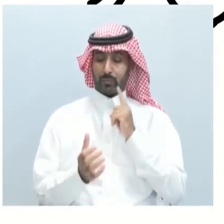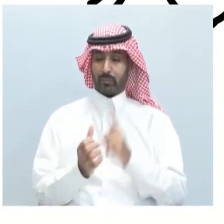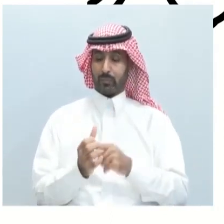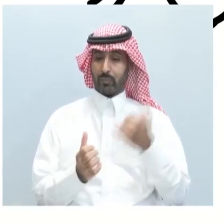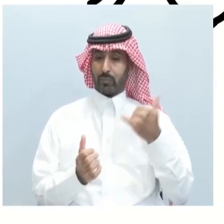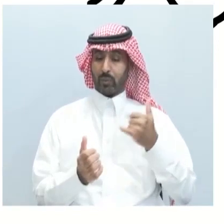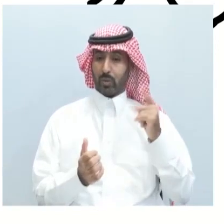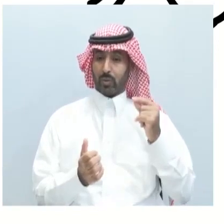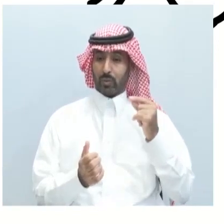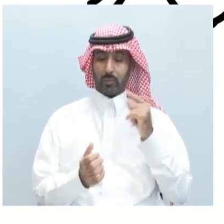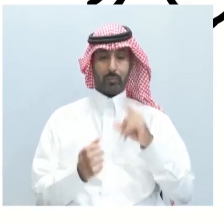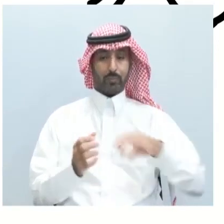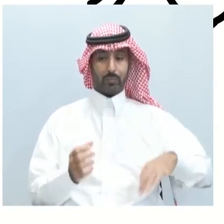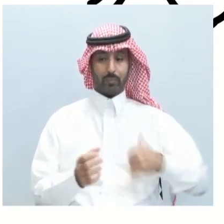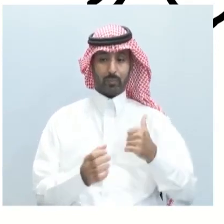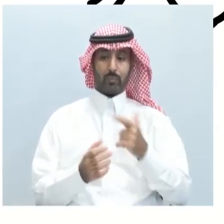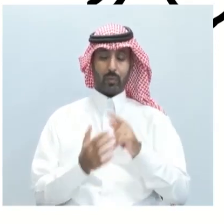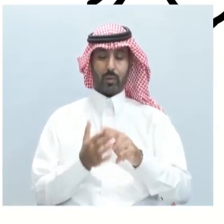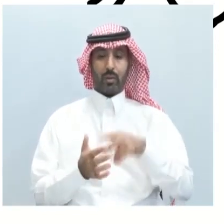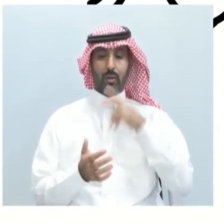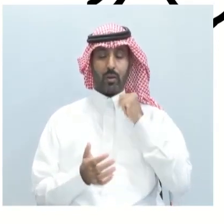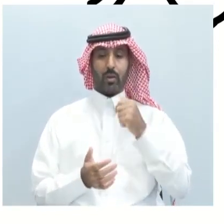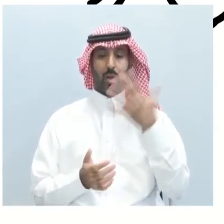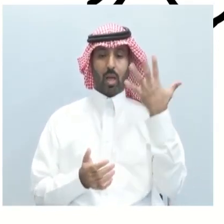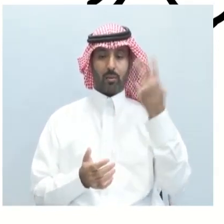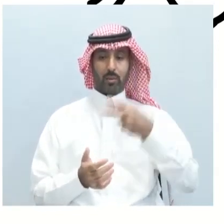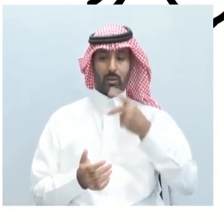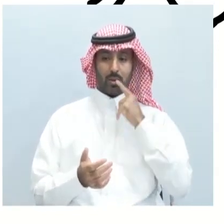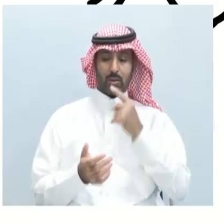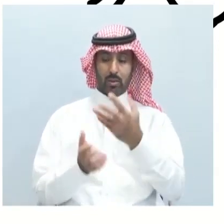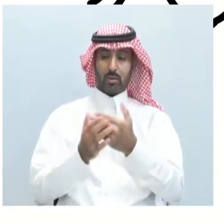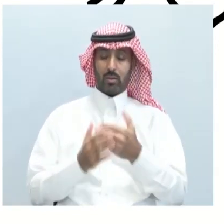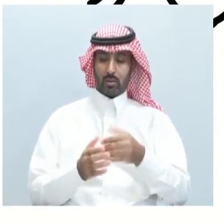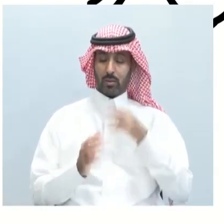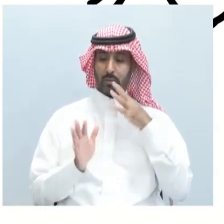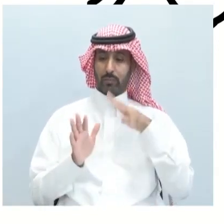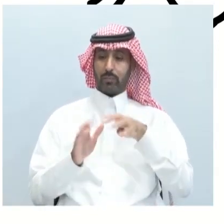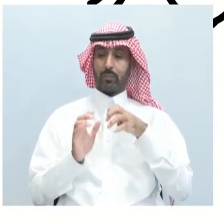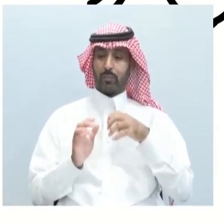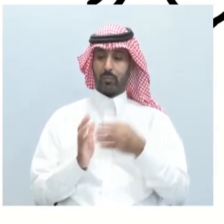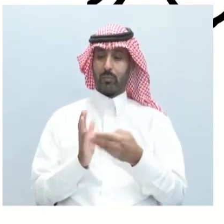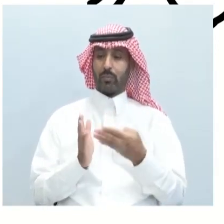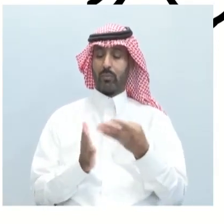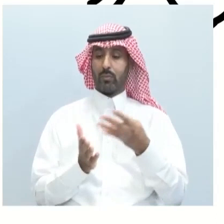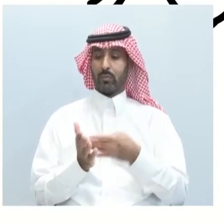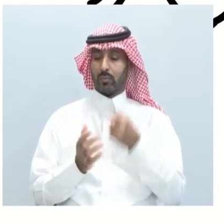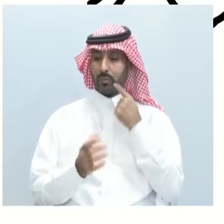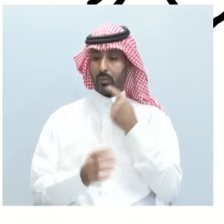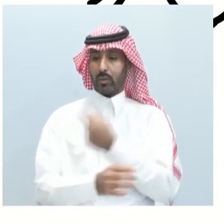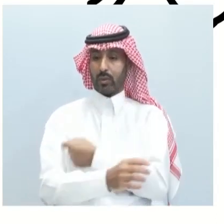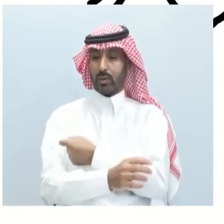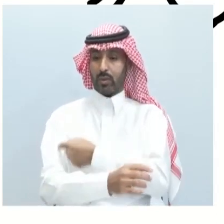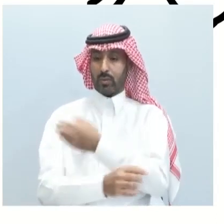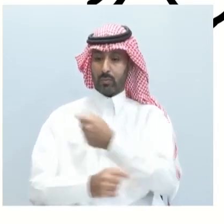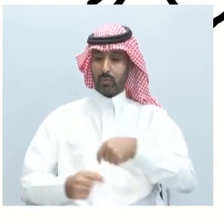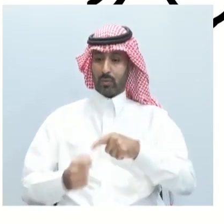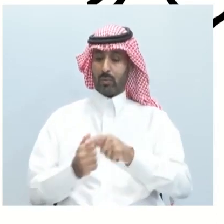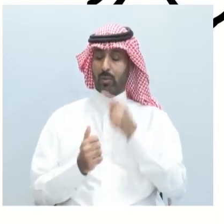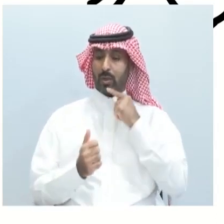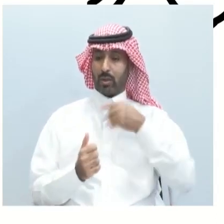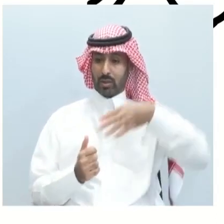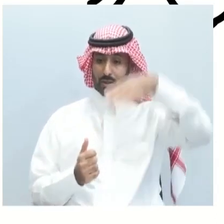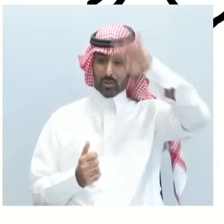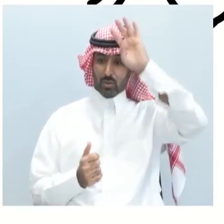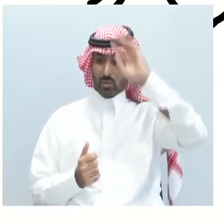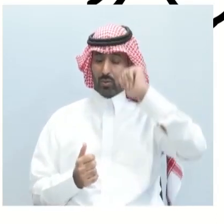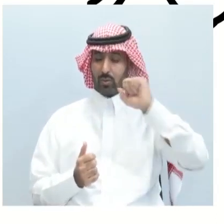excellent student and, by the age of 25, he had received a Bachelor of Medicine and a Bachelor of Surgery from King Saud